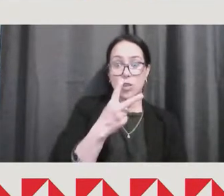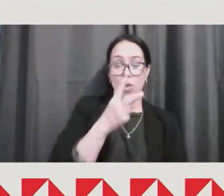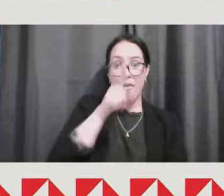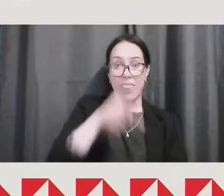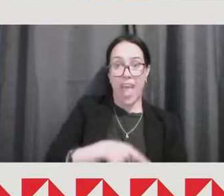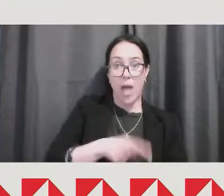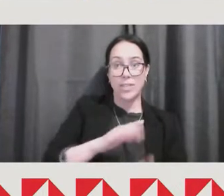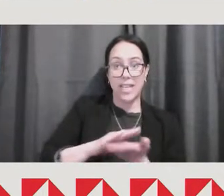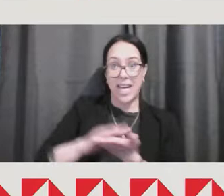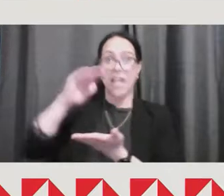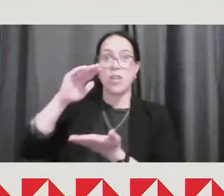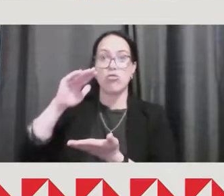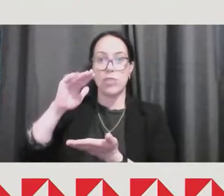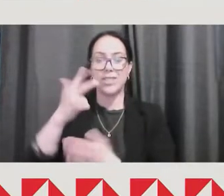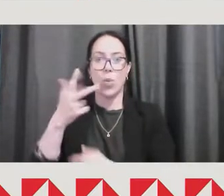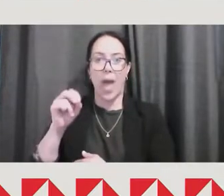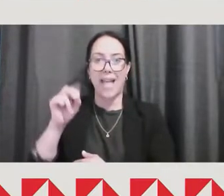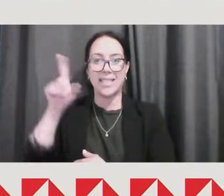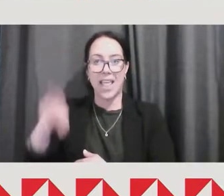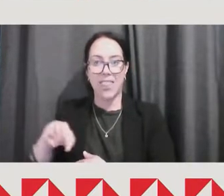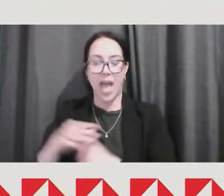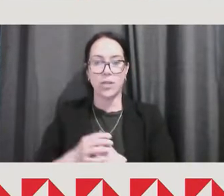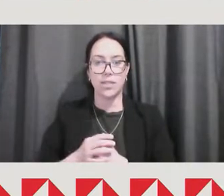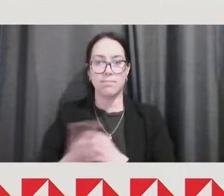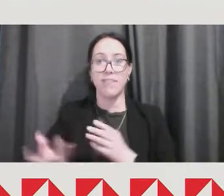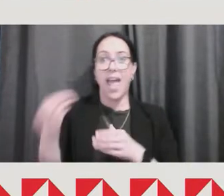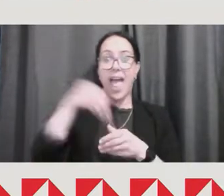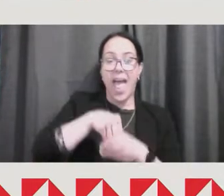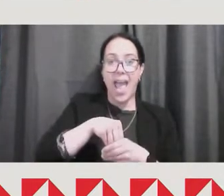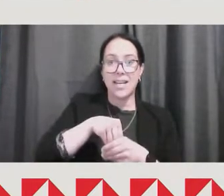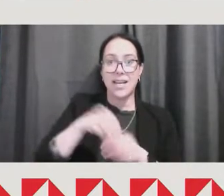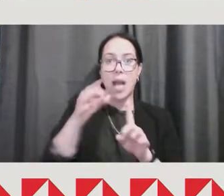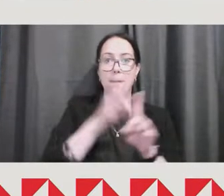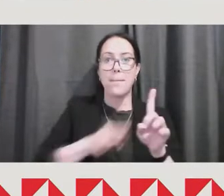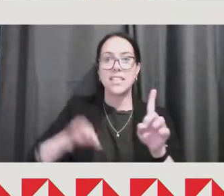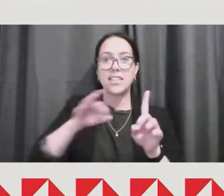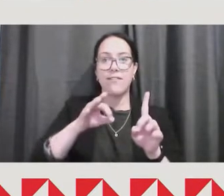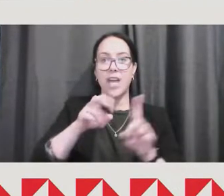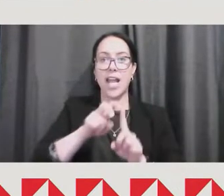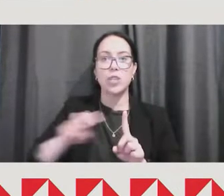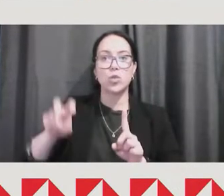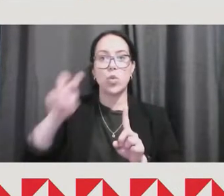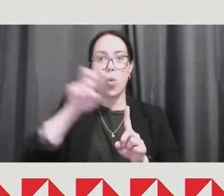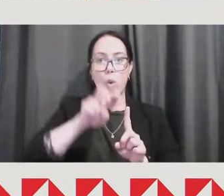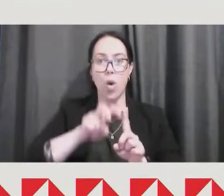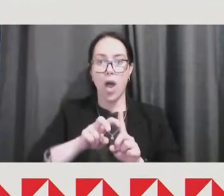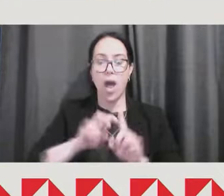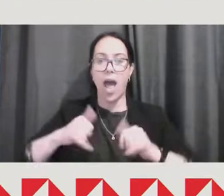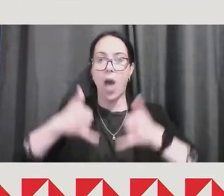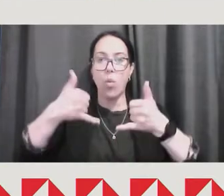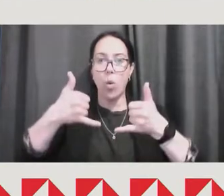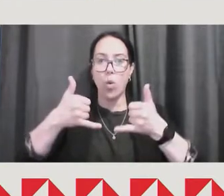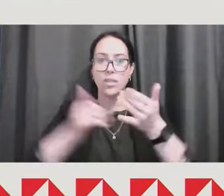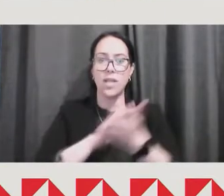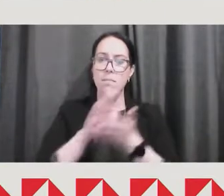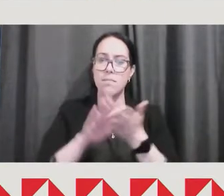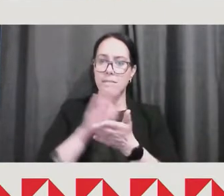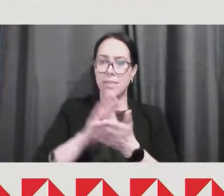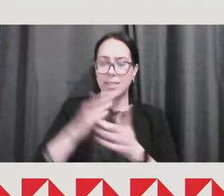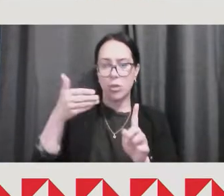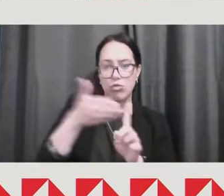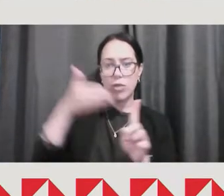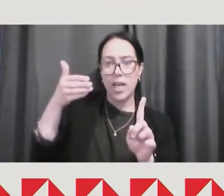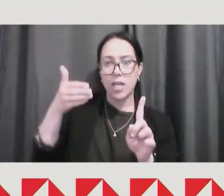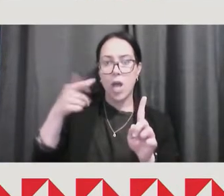and added in a Pacifica tourer award as of 2019 recognizing the contribution of Pacifica